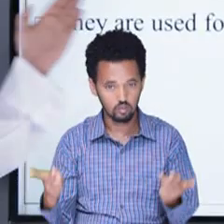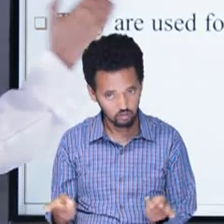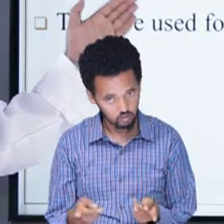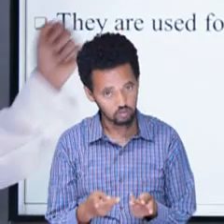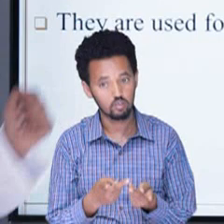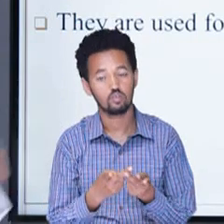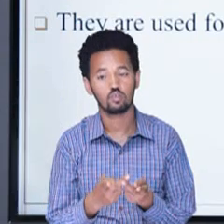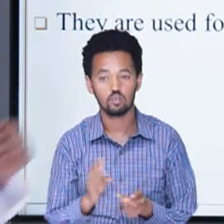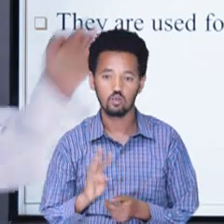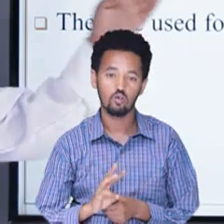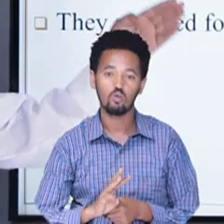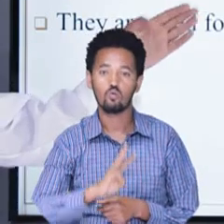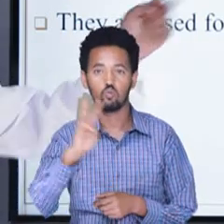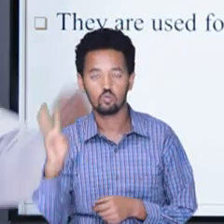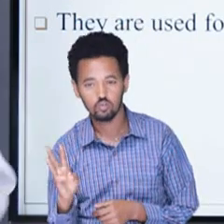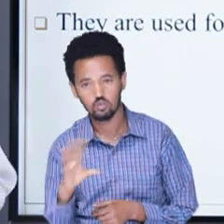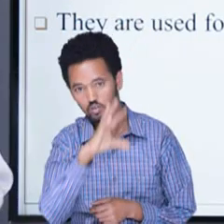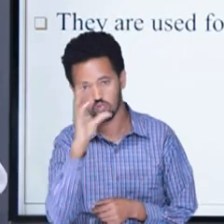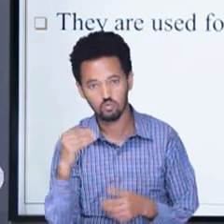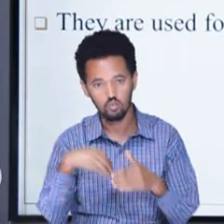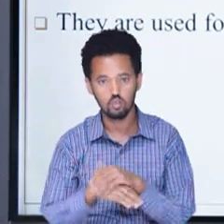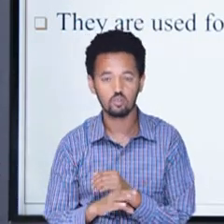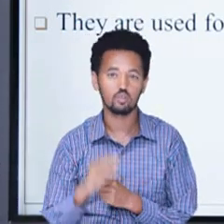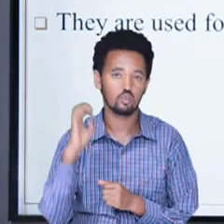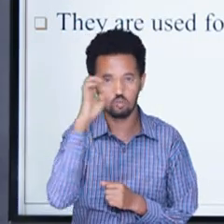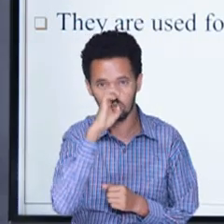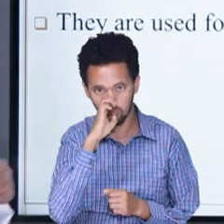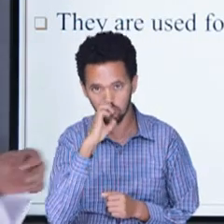from West Africa to Ethiopia and Somalia.